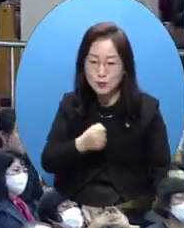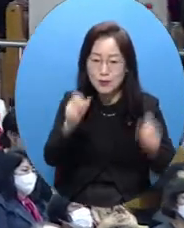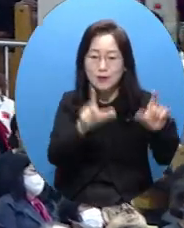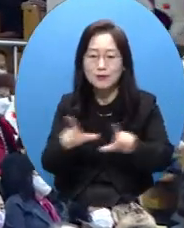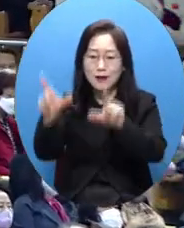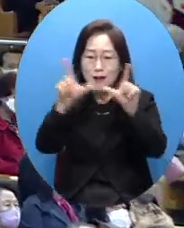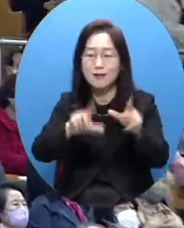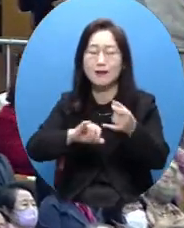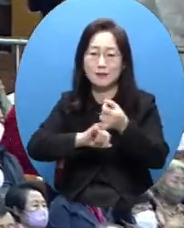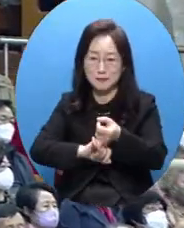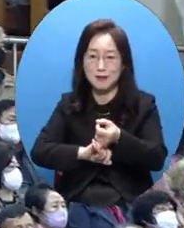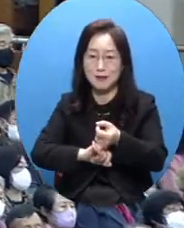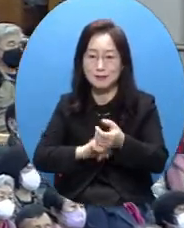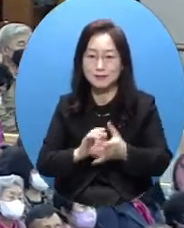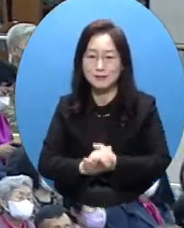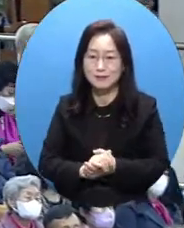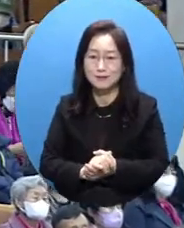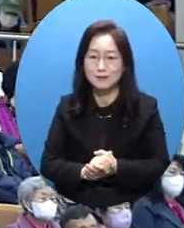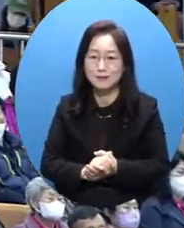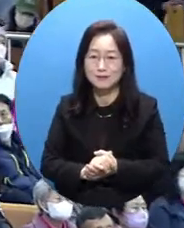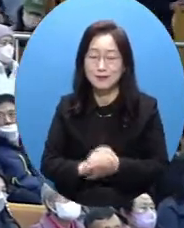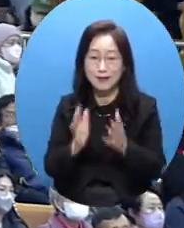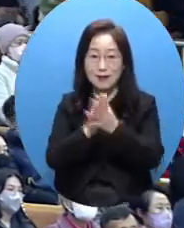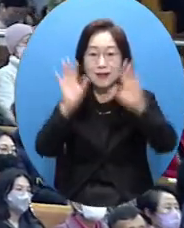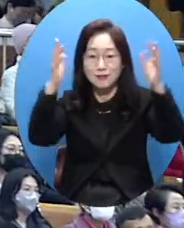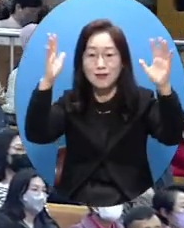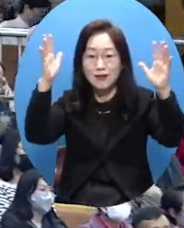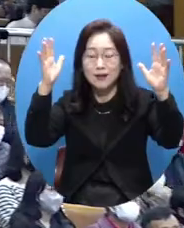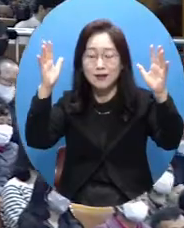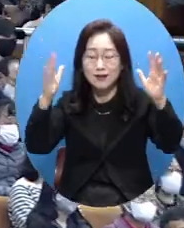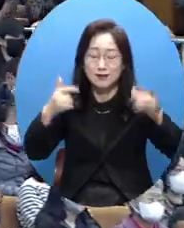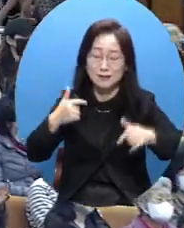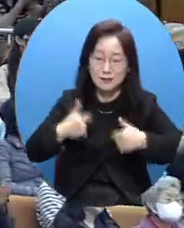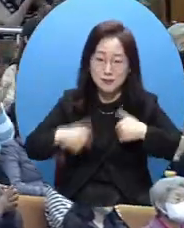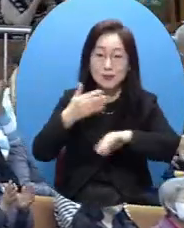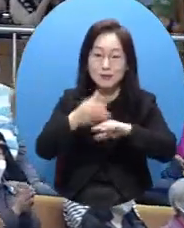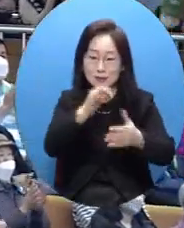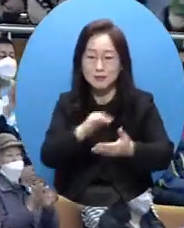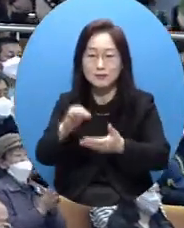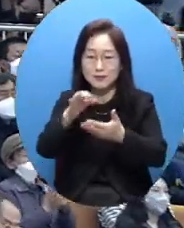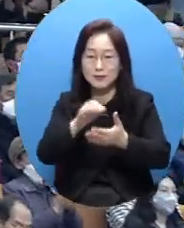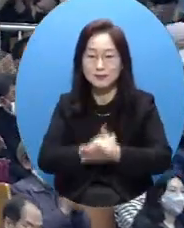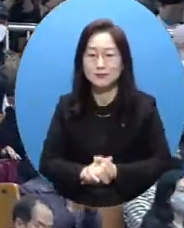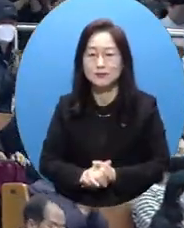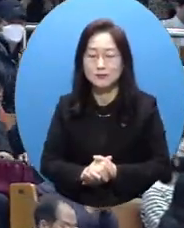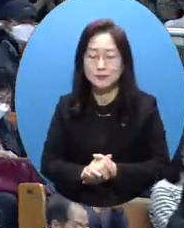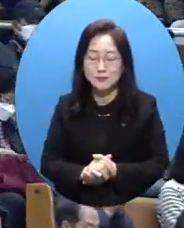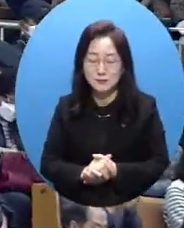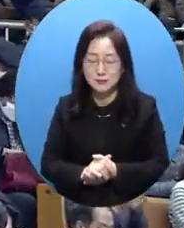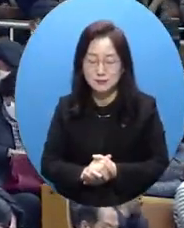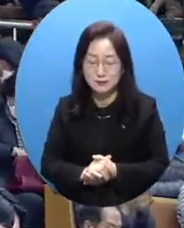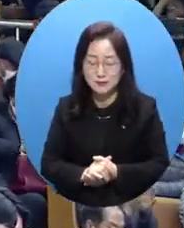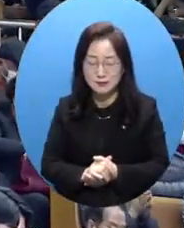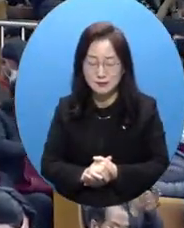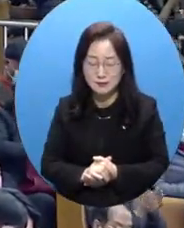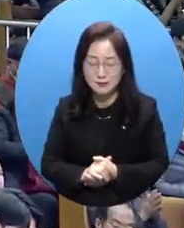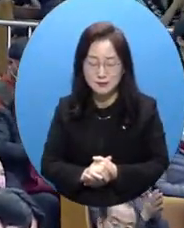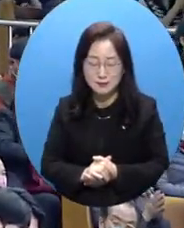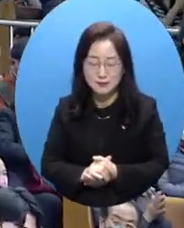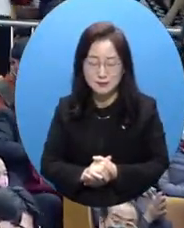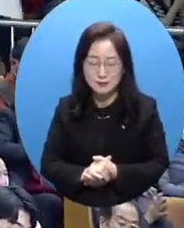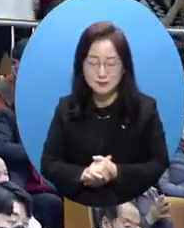have a holy dream hallelujah hallelujah this is time for the offering